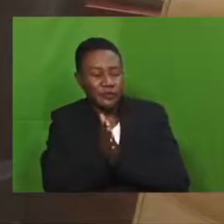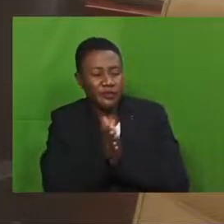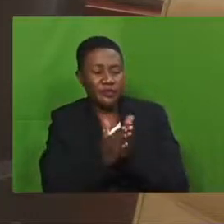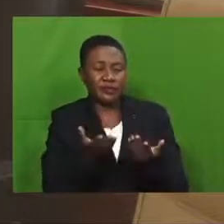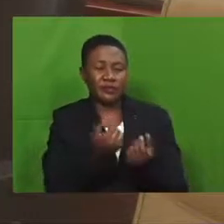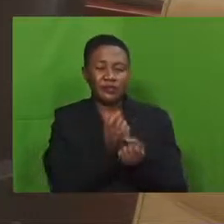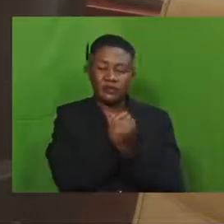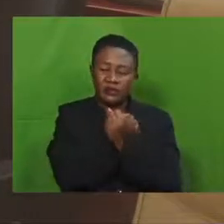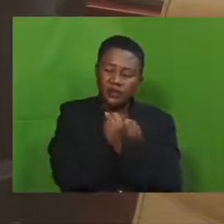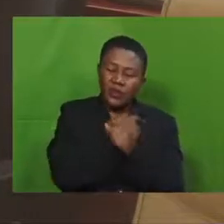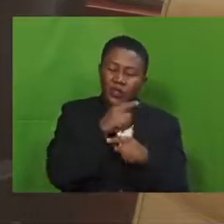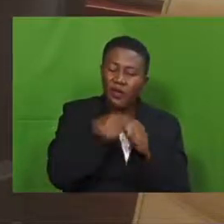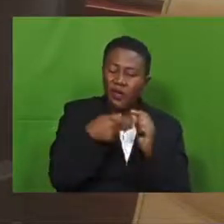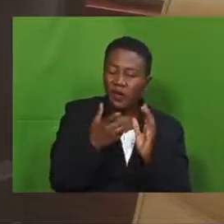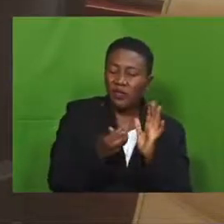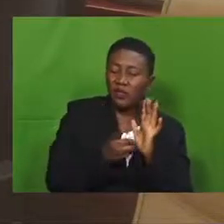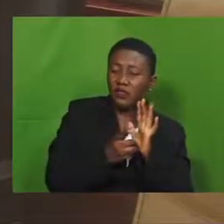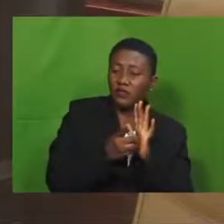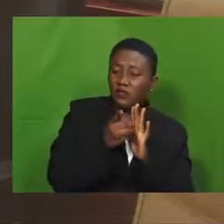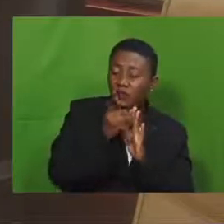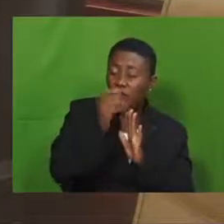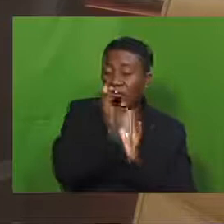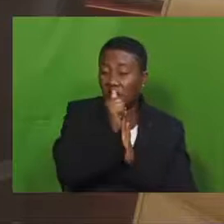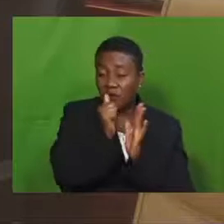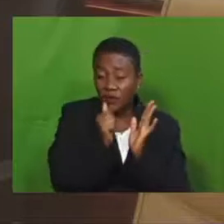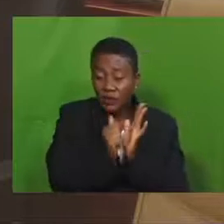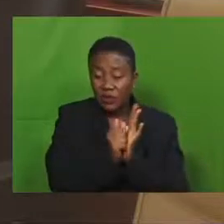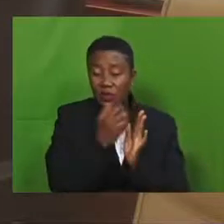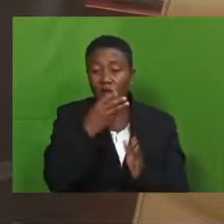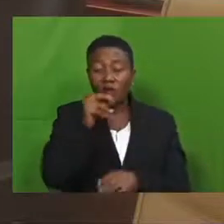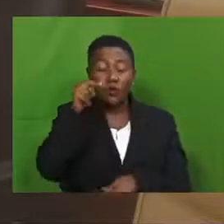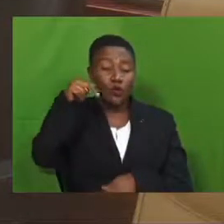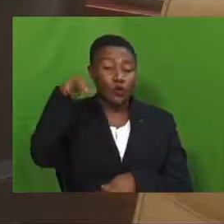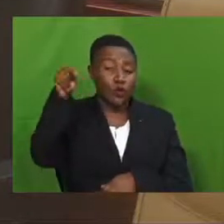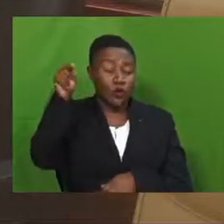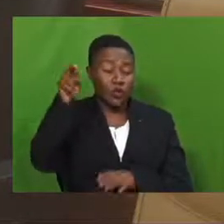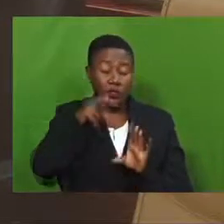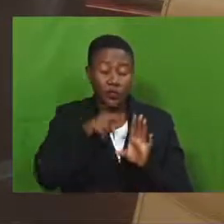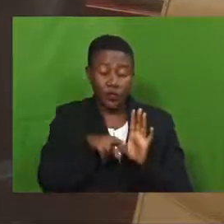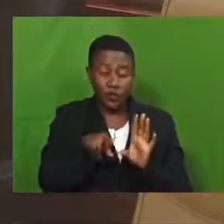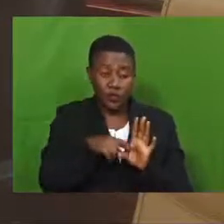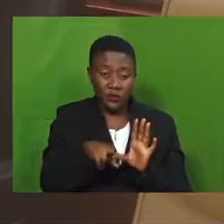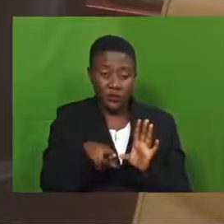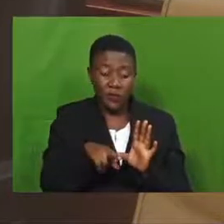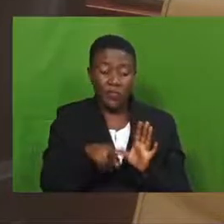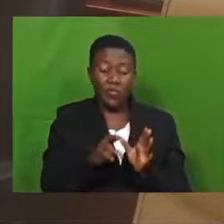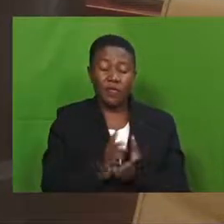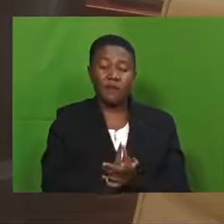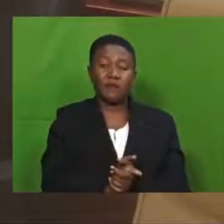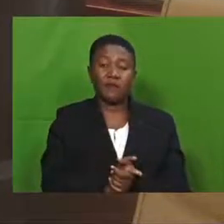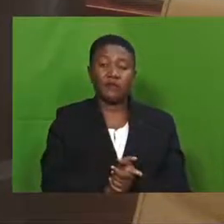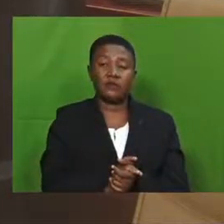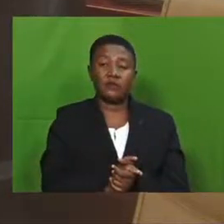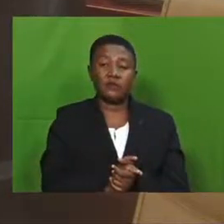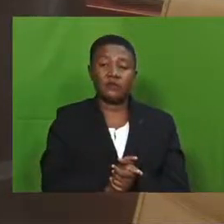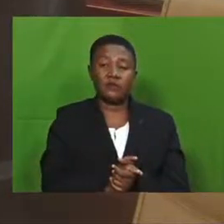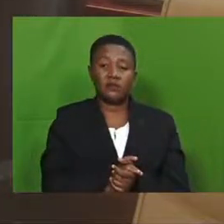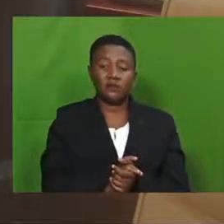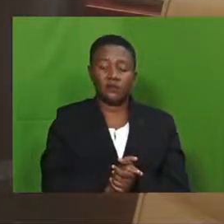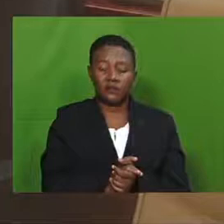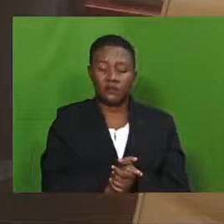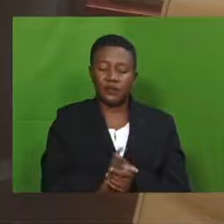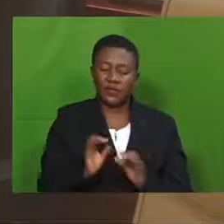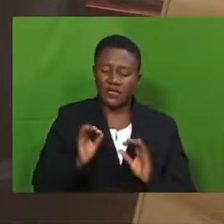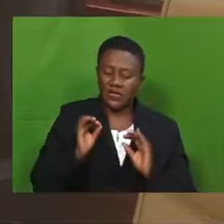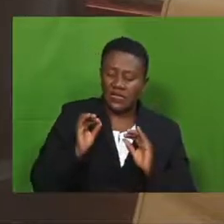development agenda of the northern region, and in that regard recruited a lot of